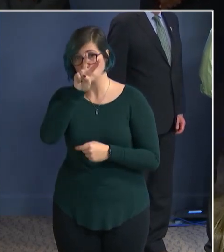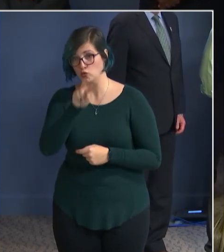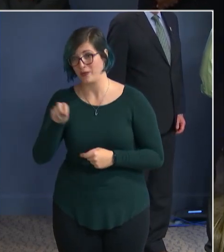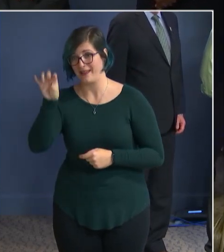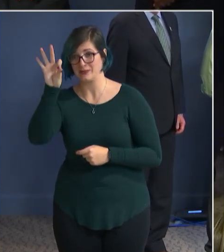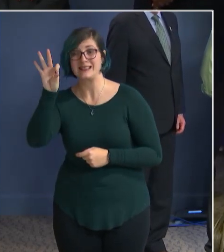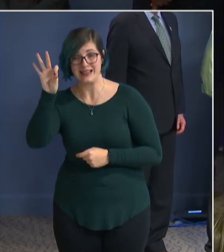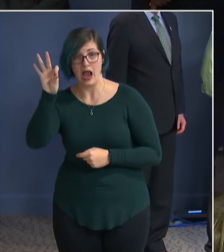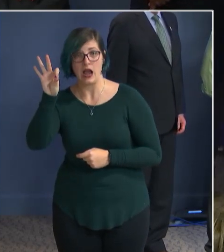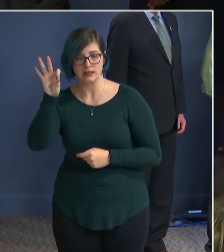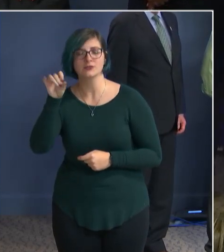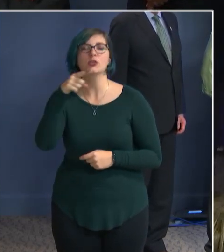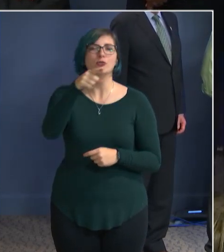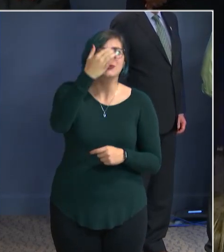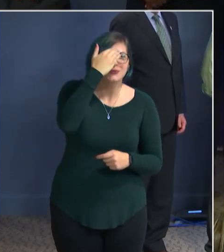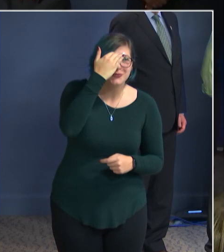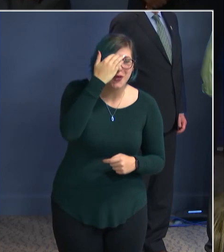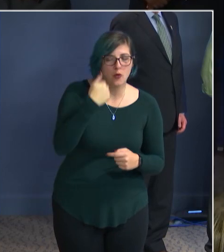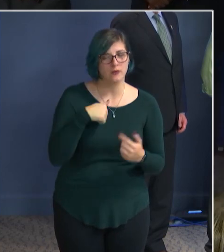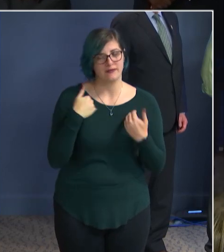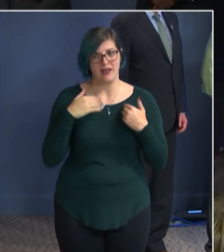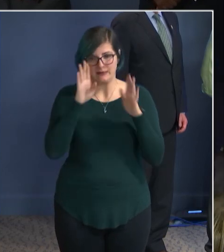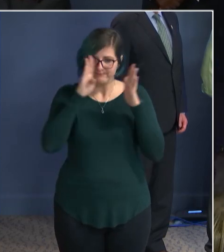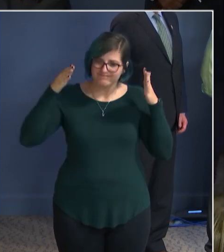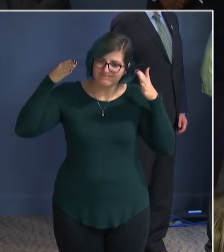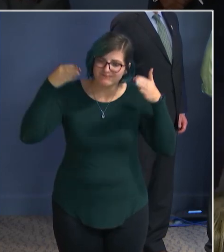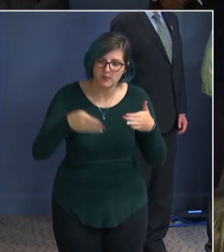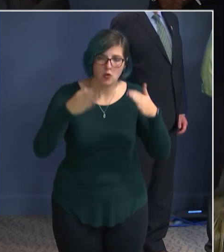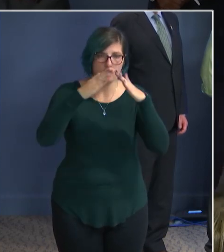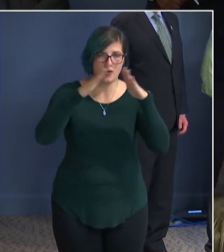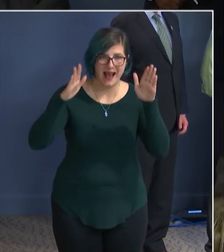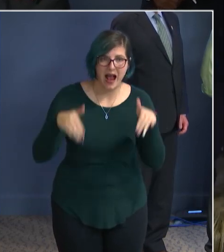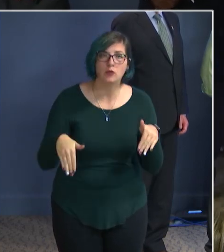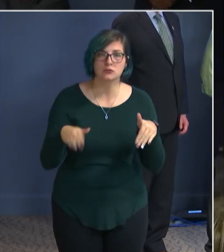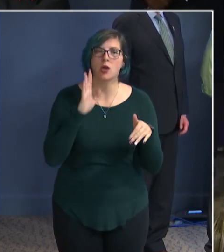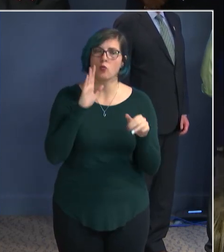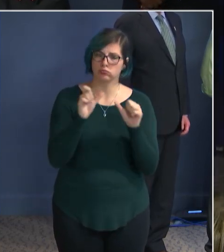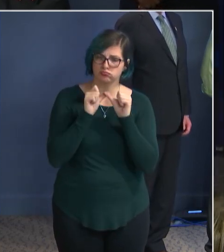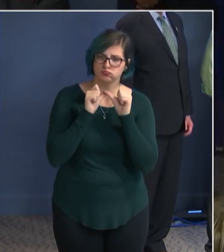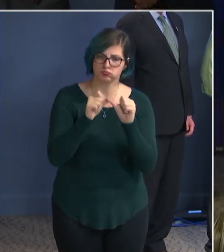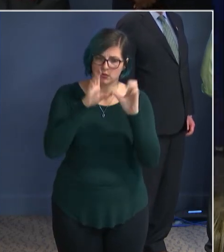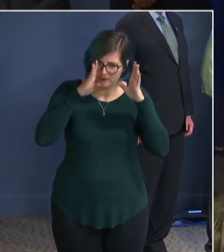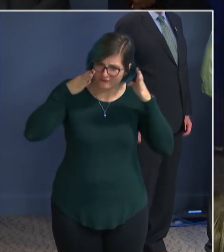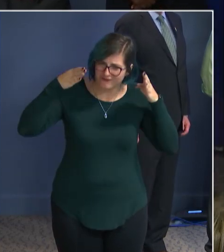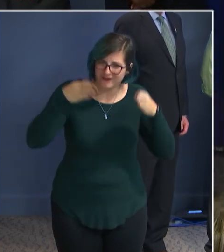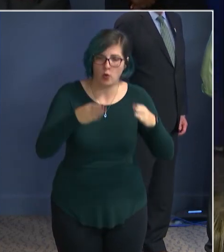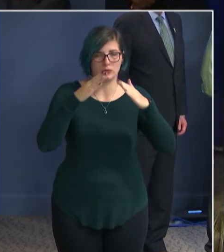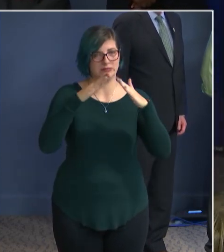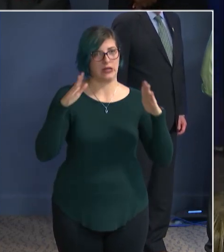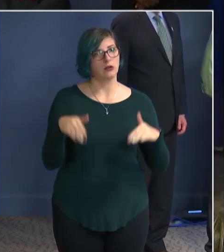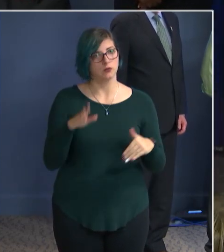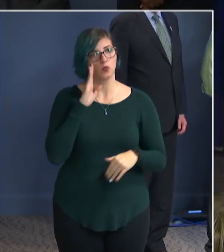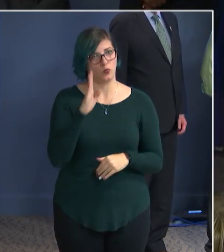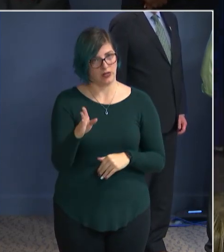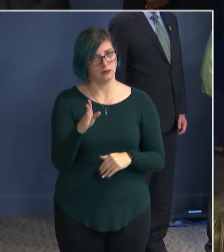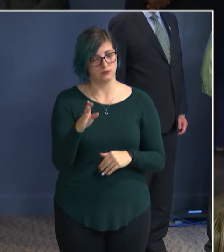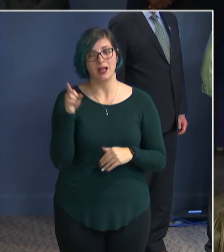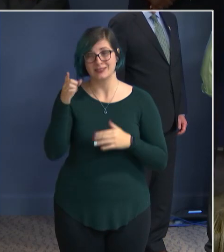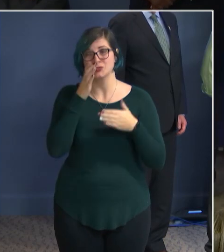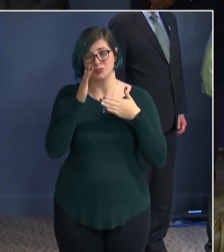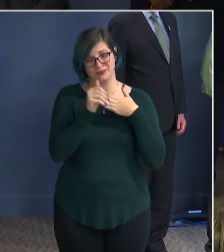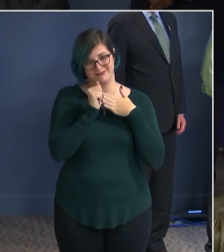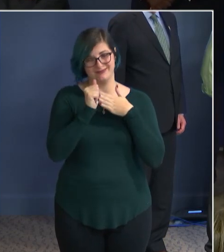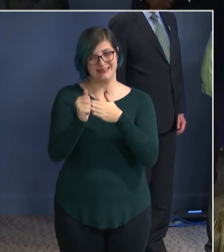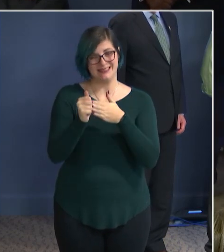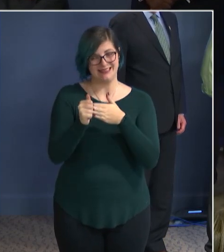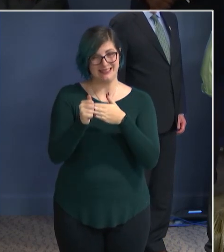And you know that we have had a focus on housing and will continue to have a focus on housing and be a leader